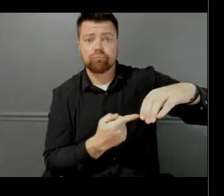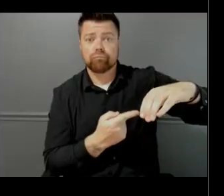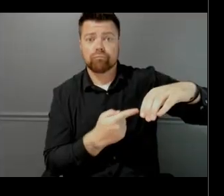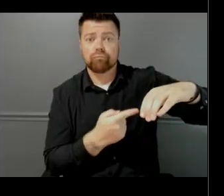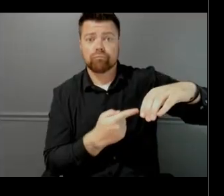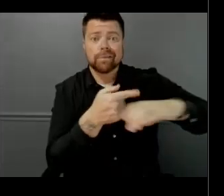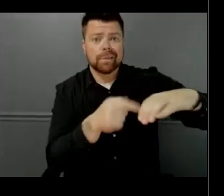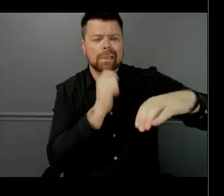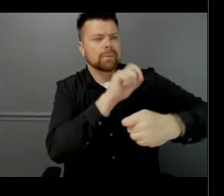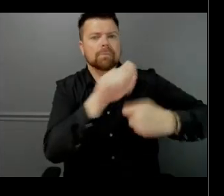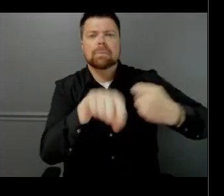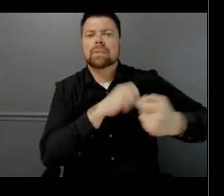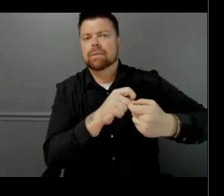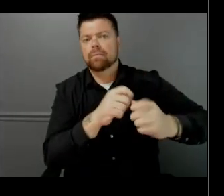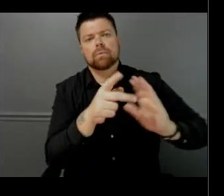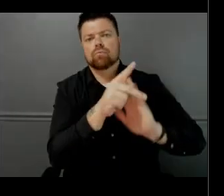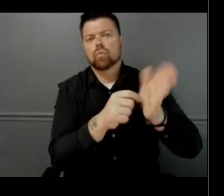specific requirements for that.